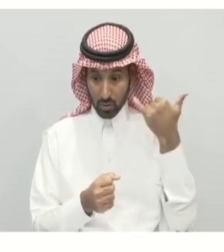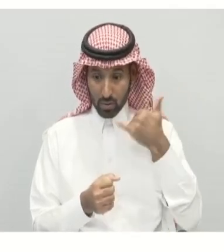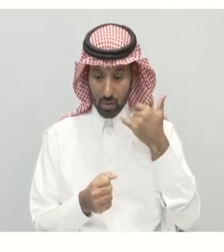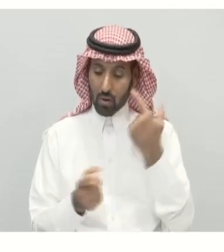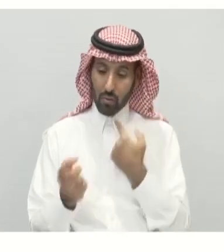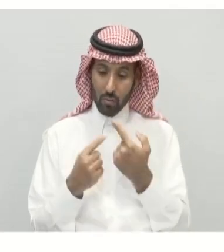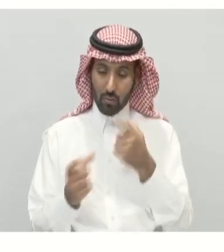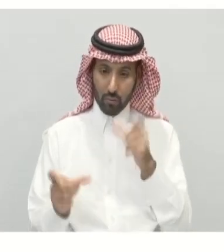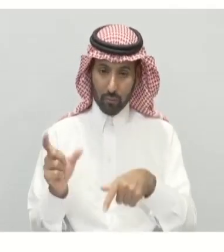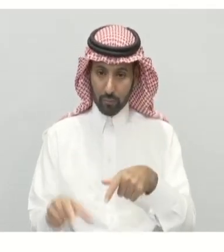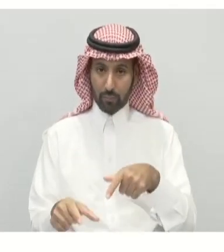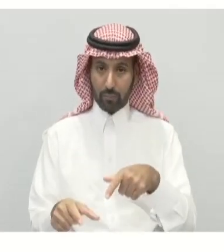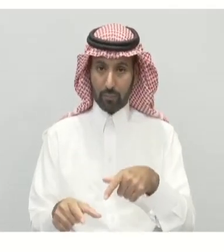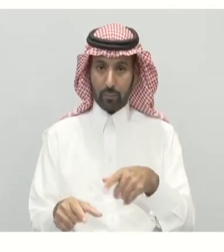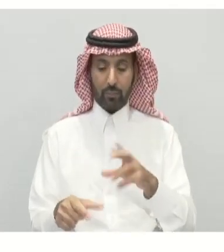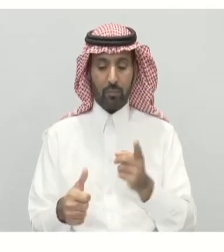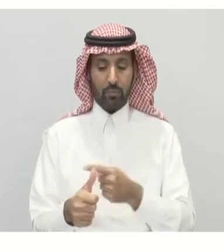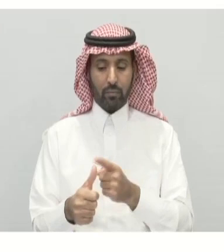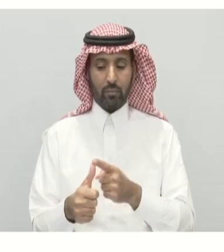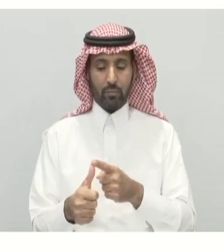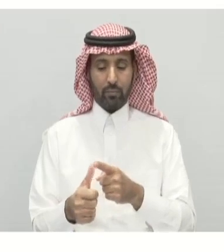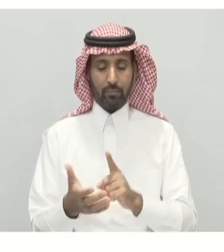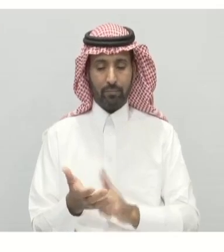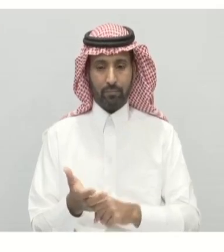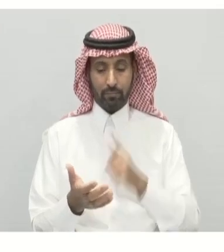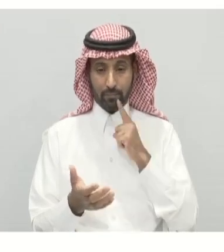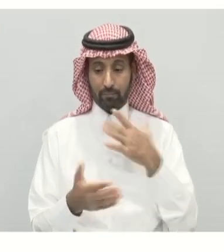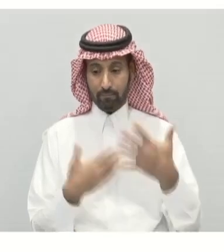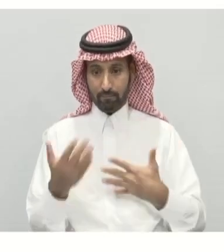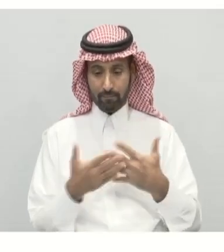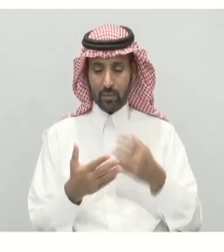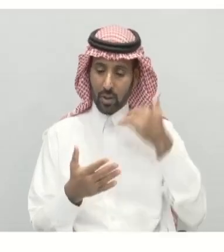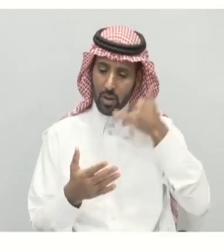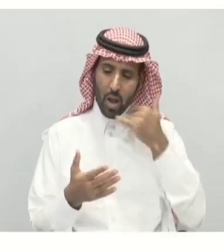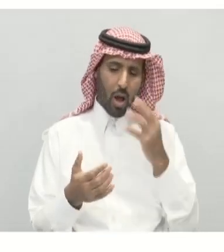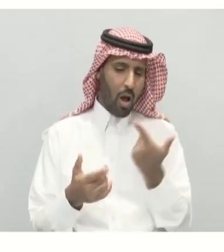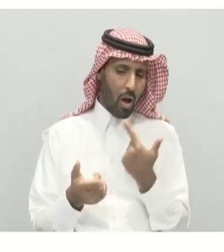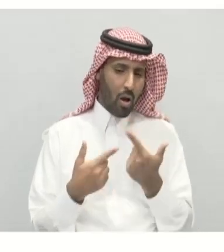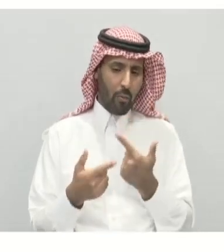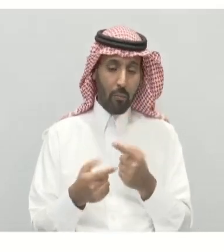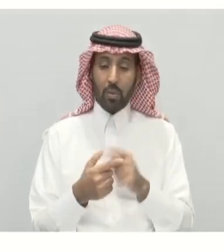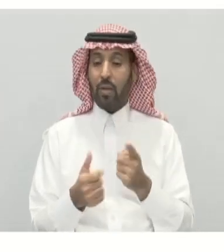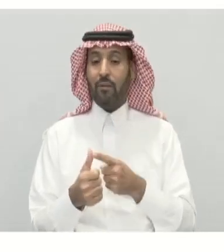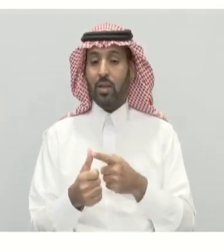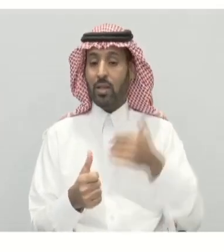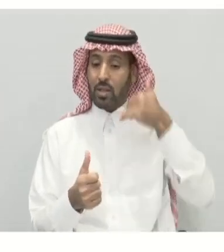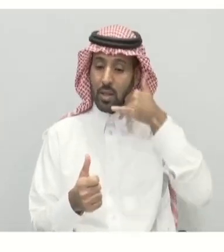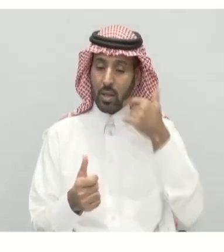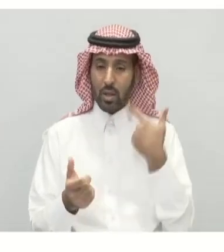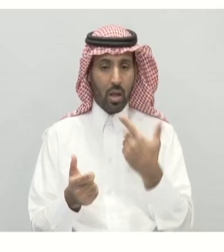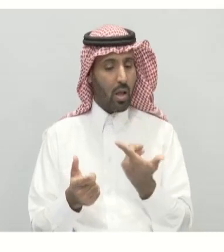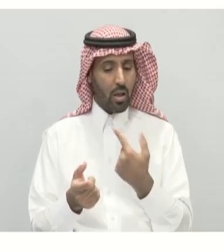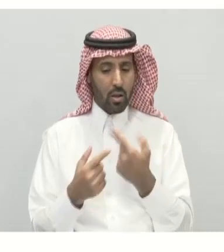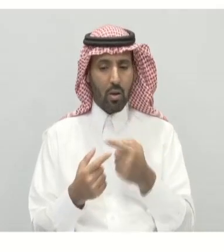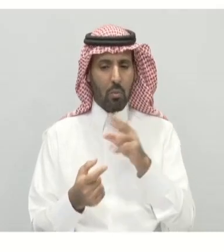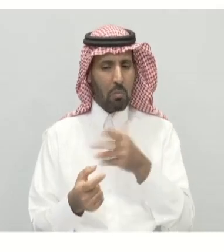from classmates? Sure. They're pretty nervous about calling you, so they call me first to find out what